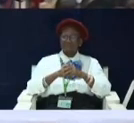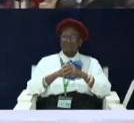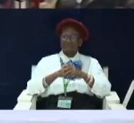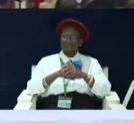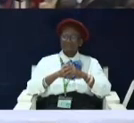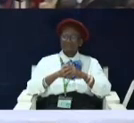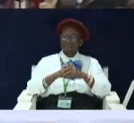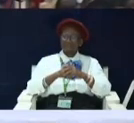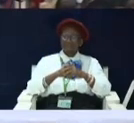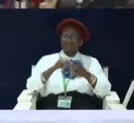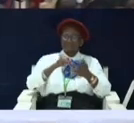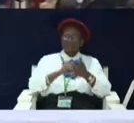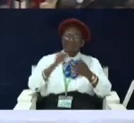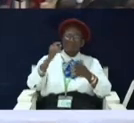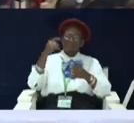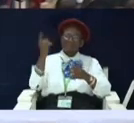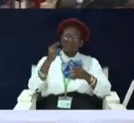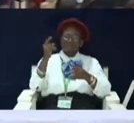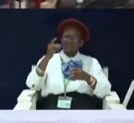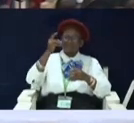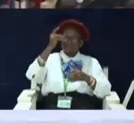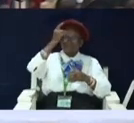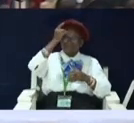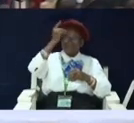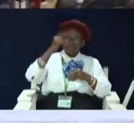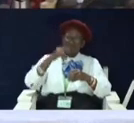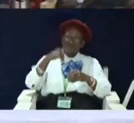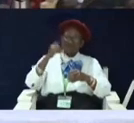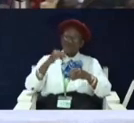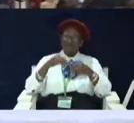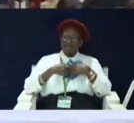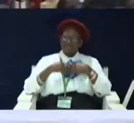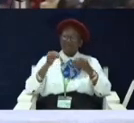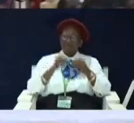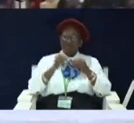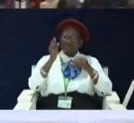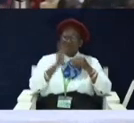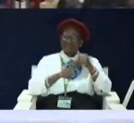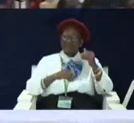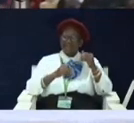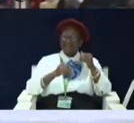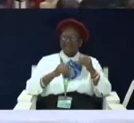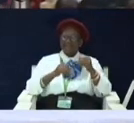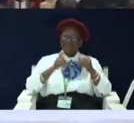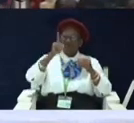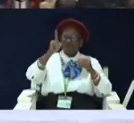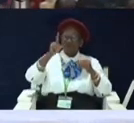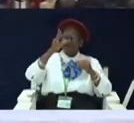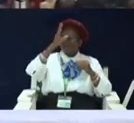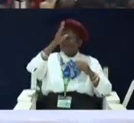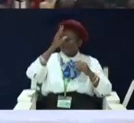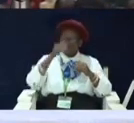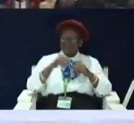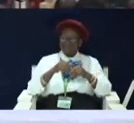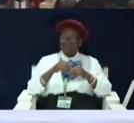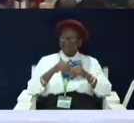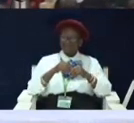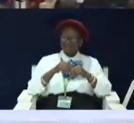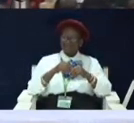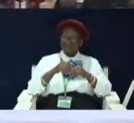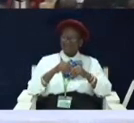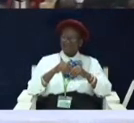It's only a demon who has more than one father. Emi esu nikan la mo to le ni baba to ju eyo kan